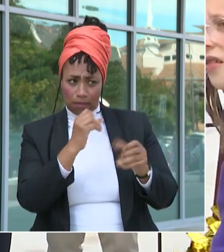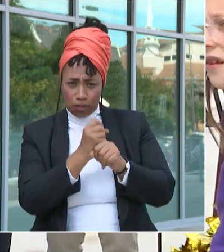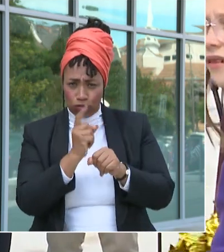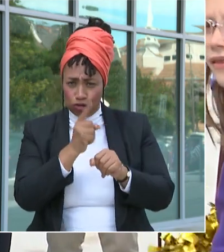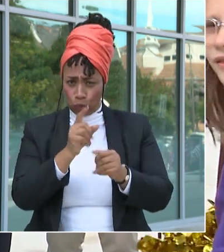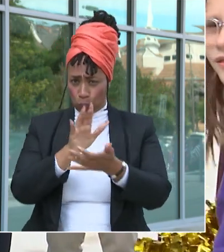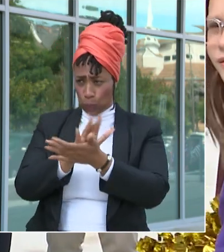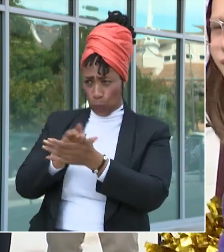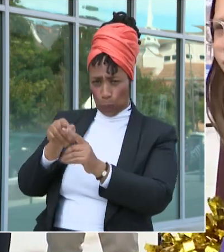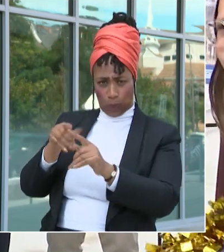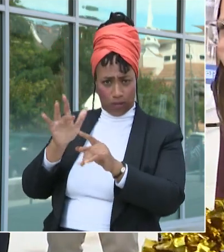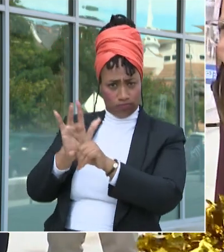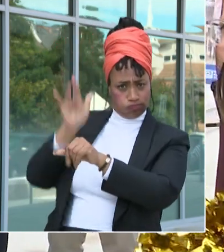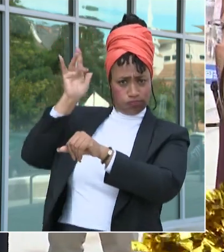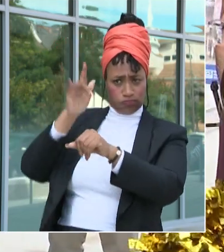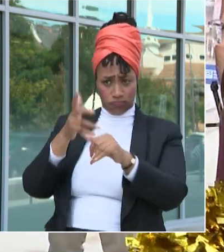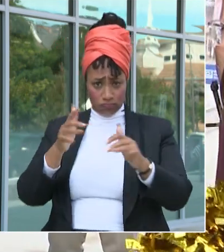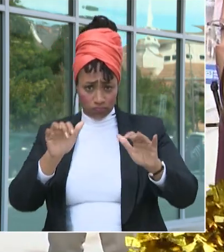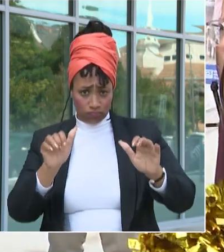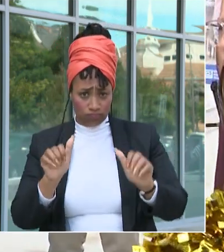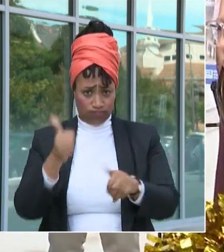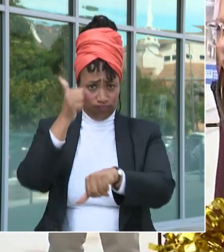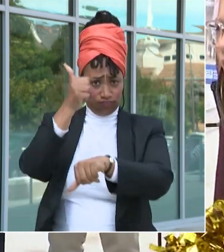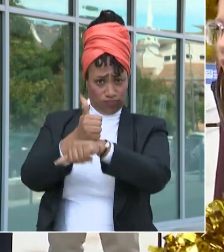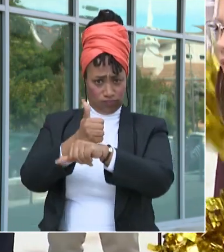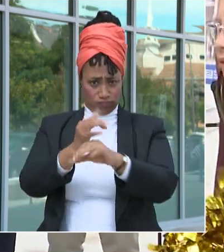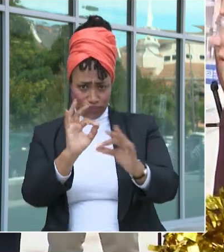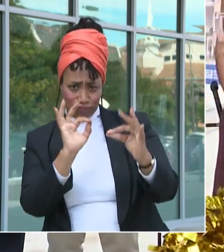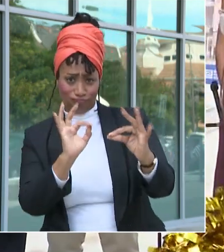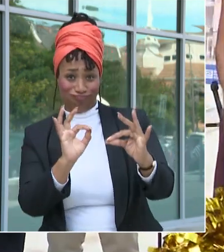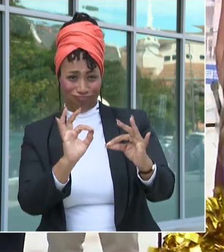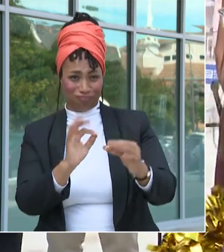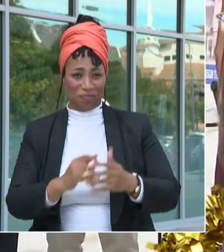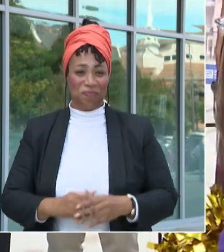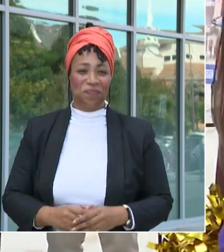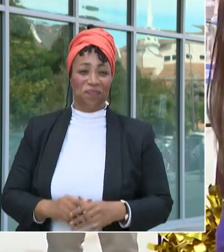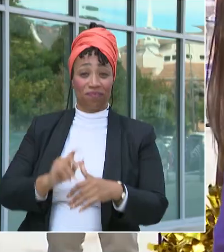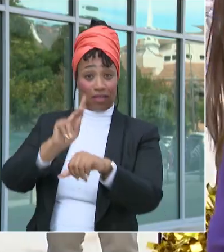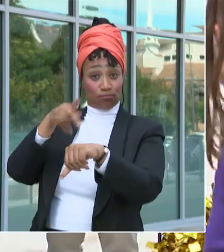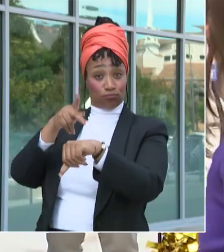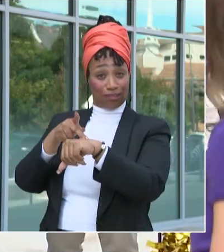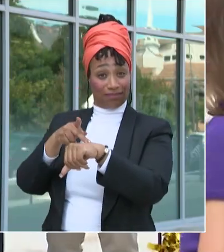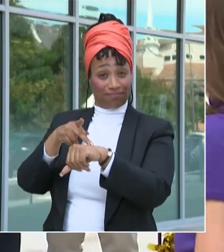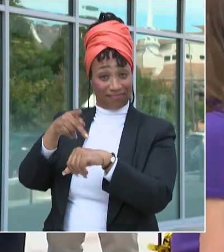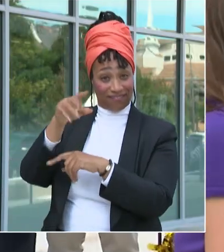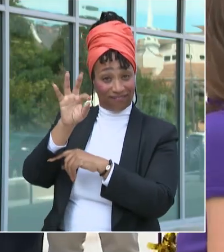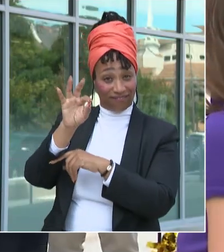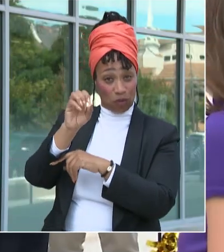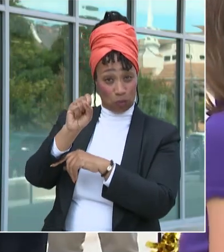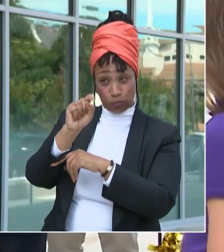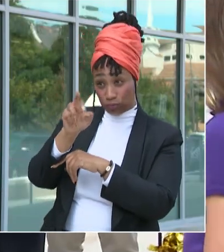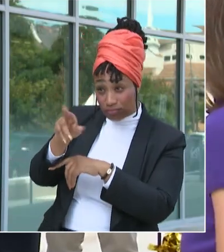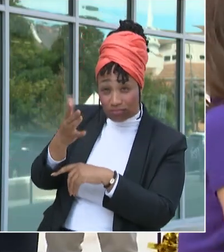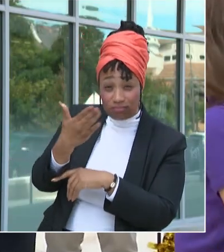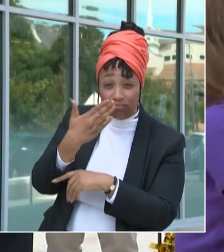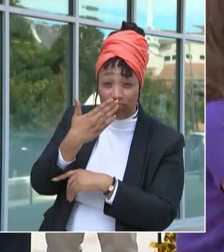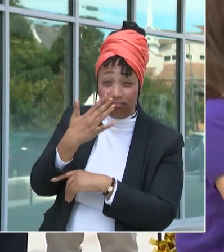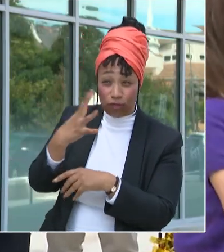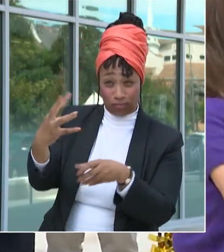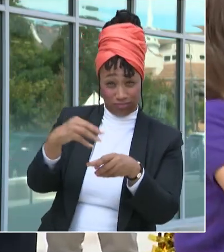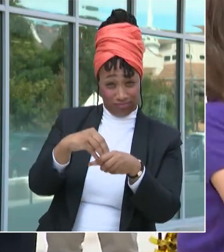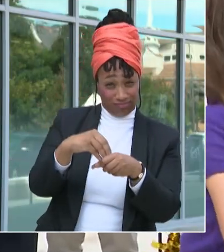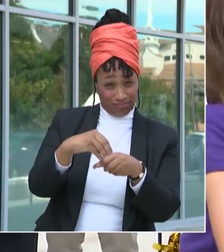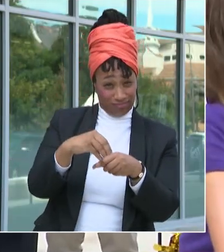city. Principal Foster, thank you for your leadership. You've done a phenomenal job here in beautiful Ward 4, and it is